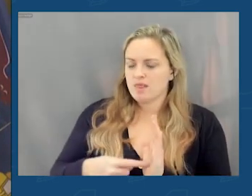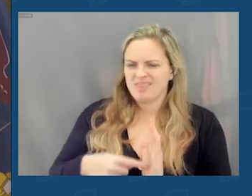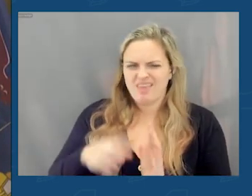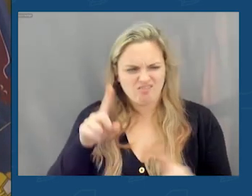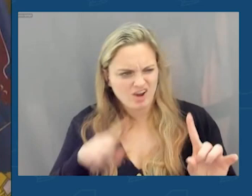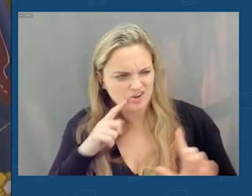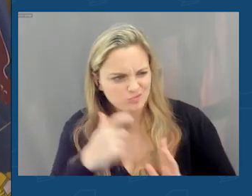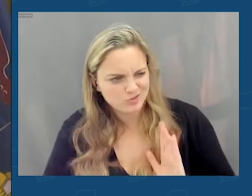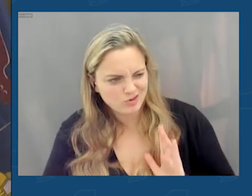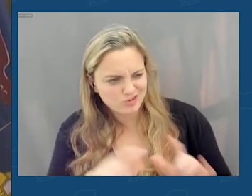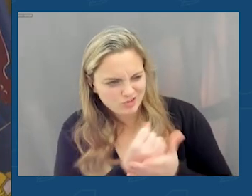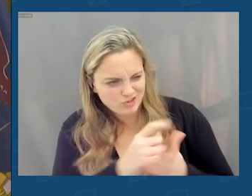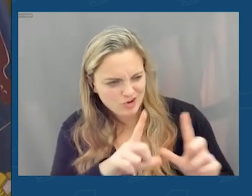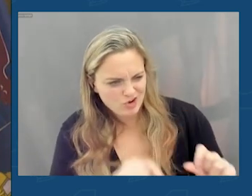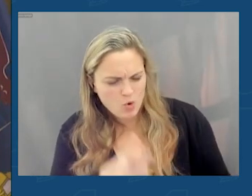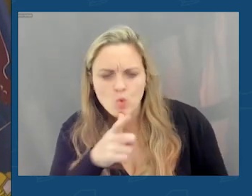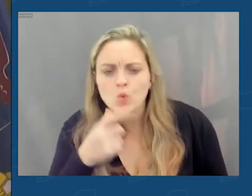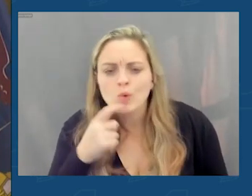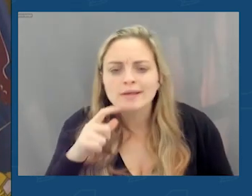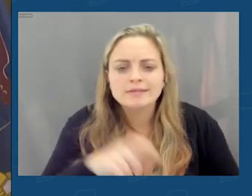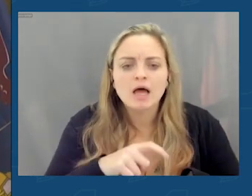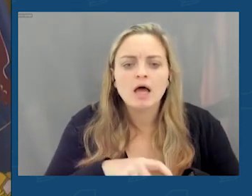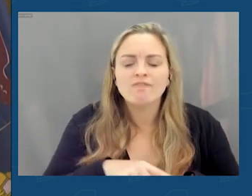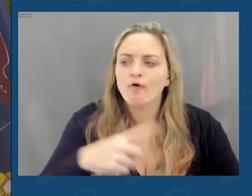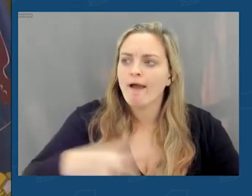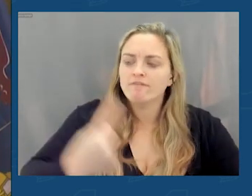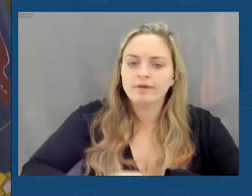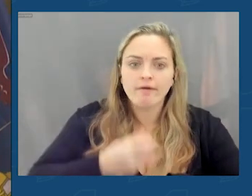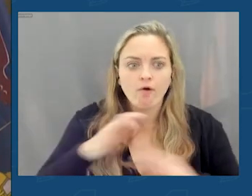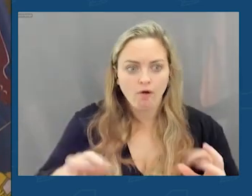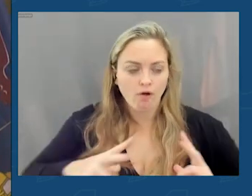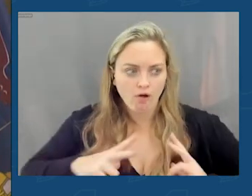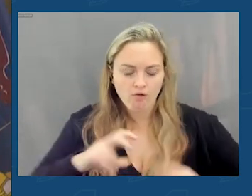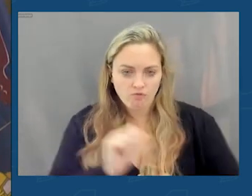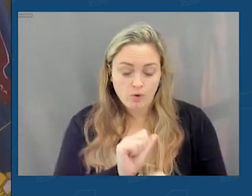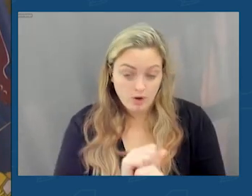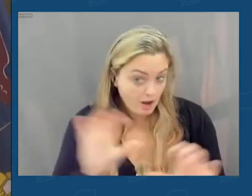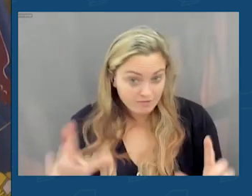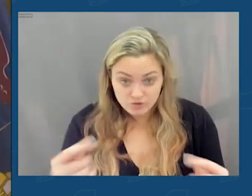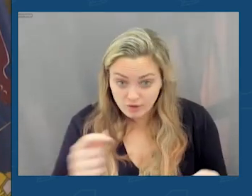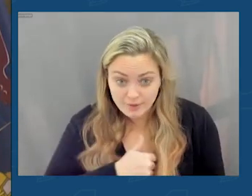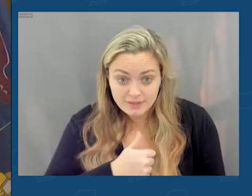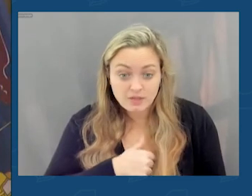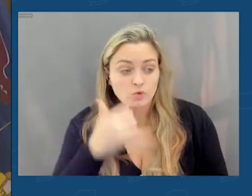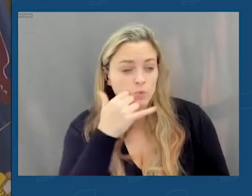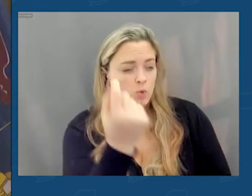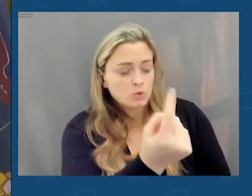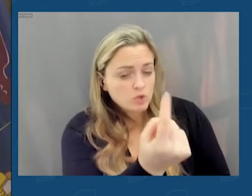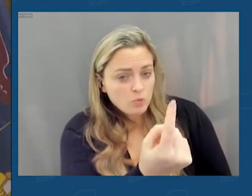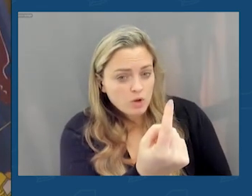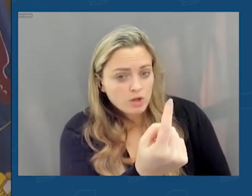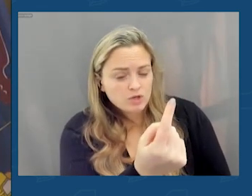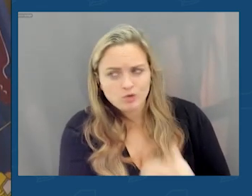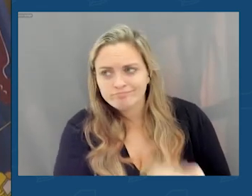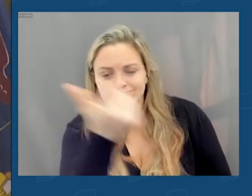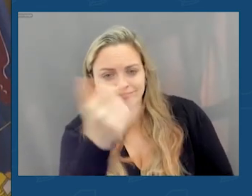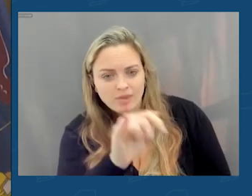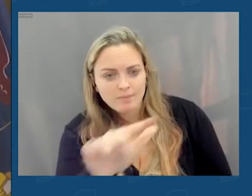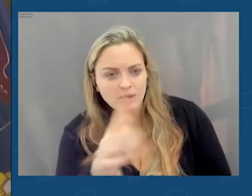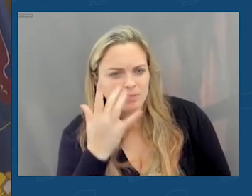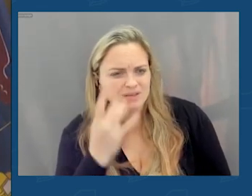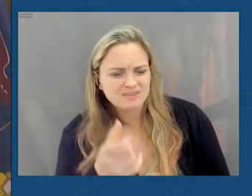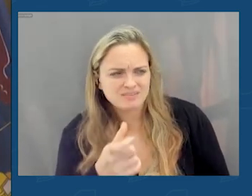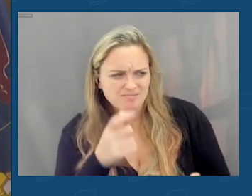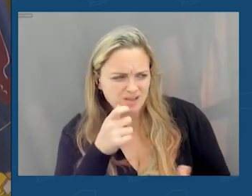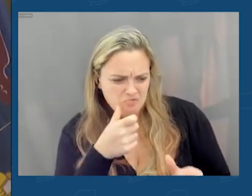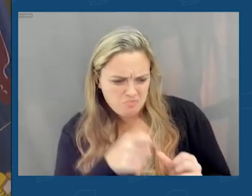credit card? Who has time to take a half a day off work? Because I've tried this, to try and call somebody to get the bill taken off, because I don't even remember